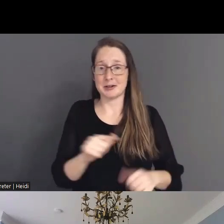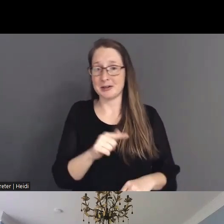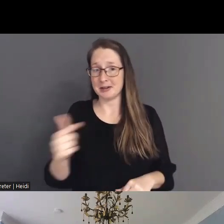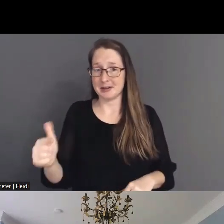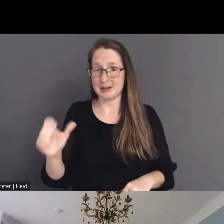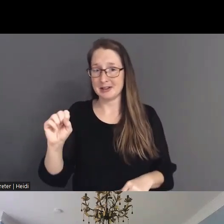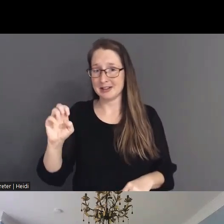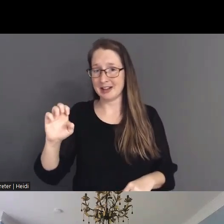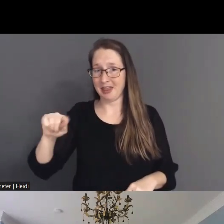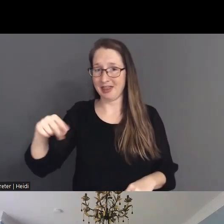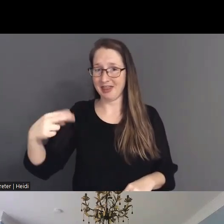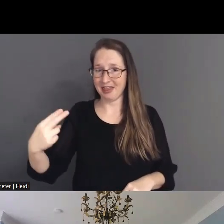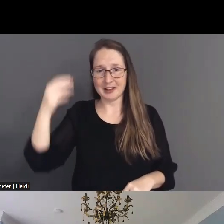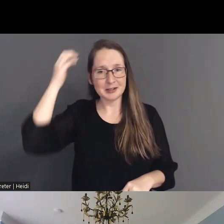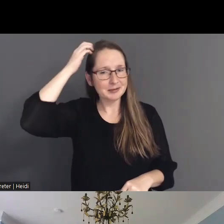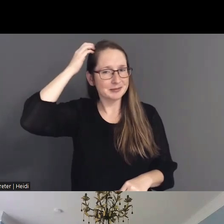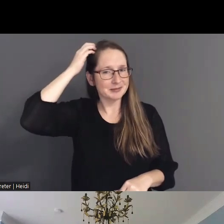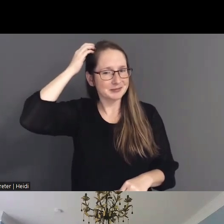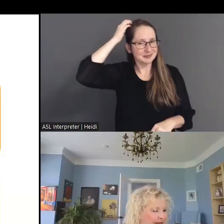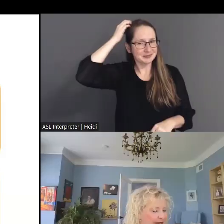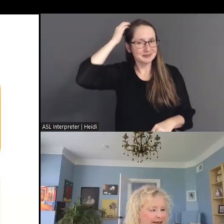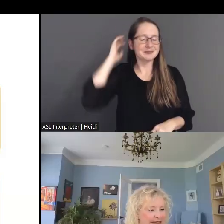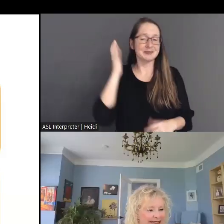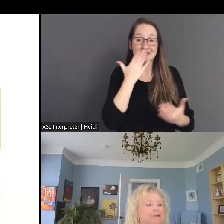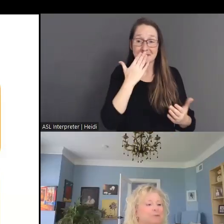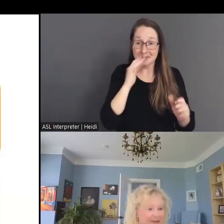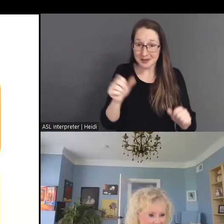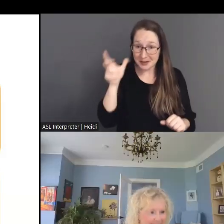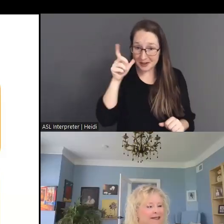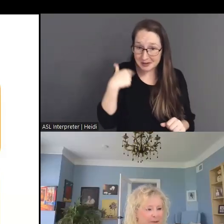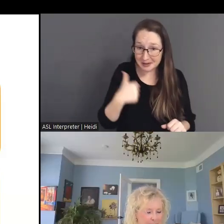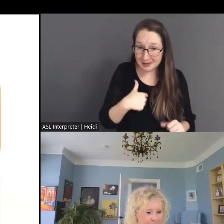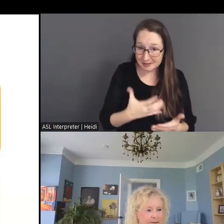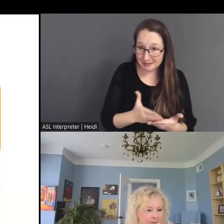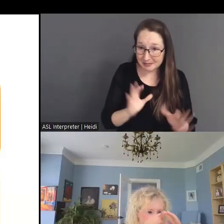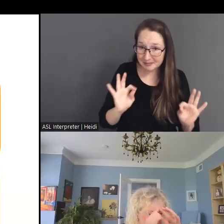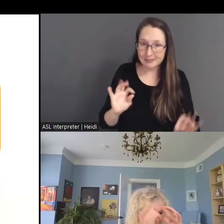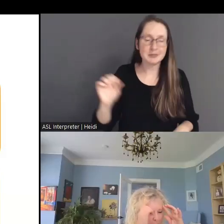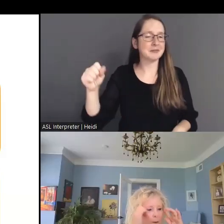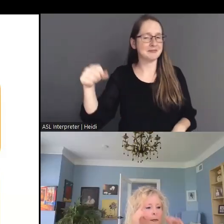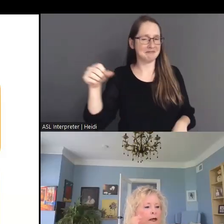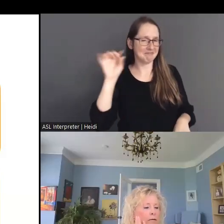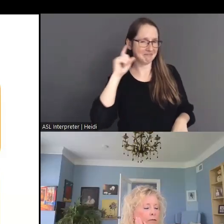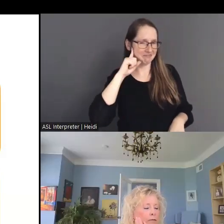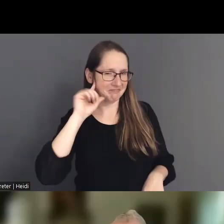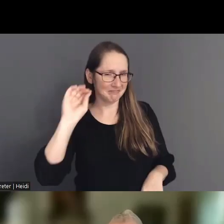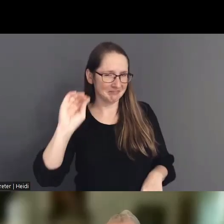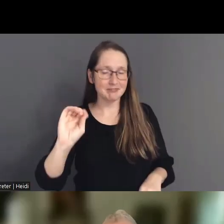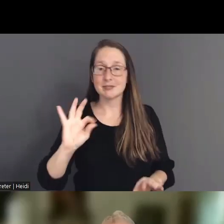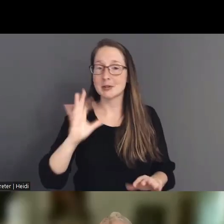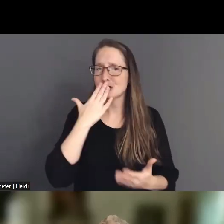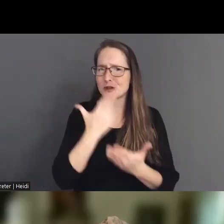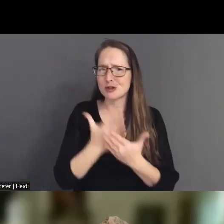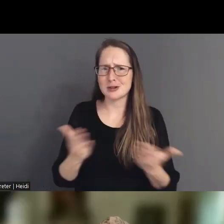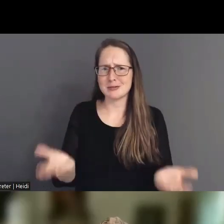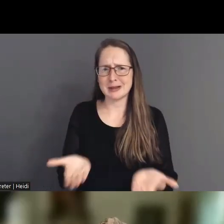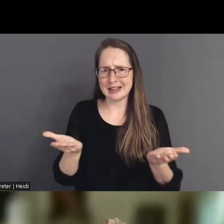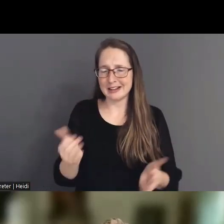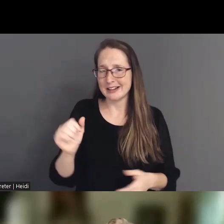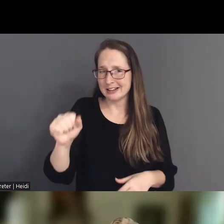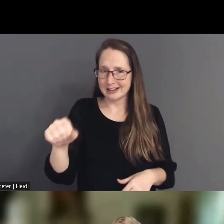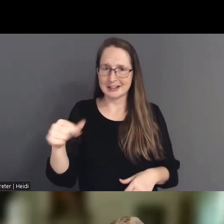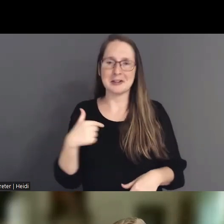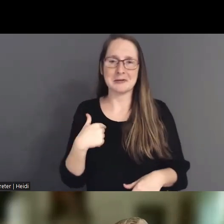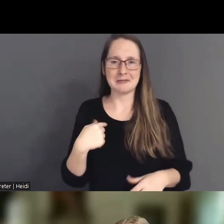Seth. Thank you very much. Can you hear me all right? Yes. Okay, good. It's very good to be here. I'm